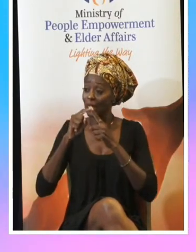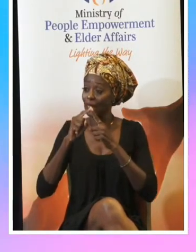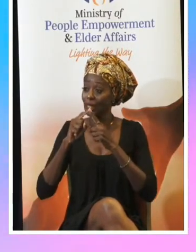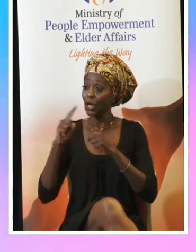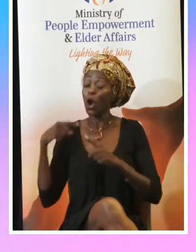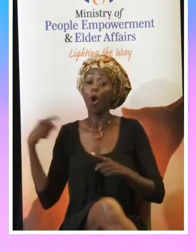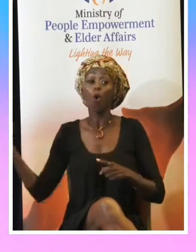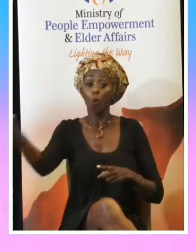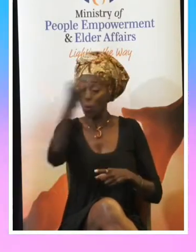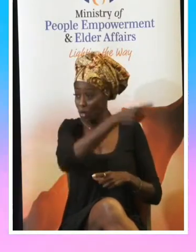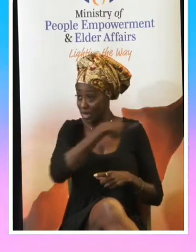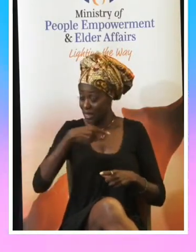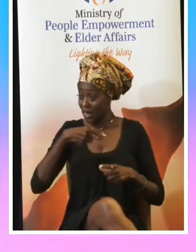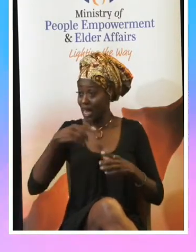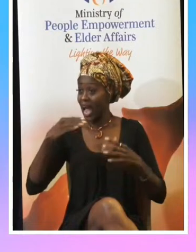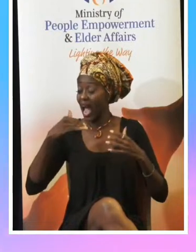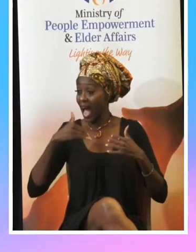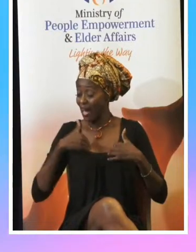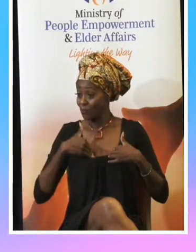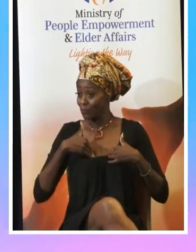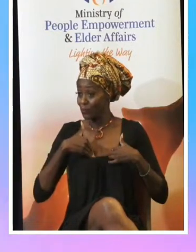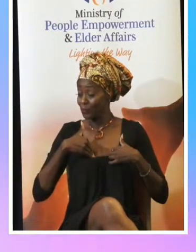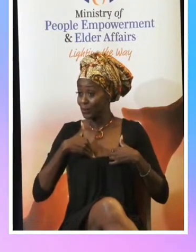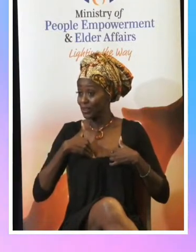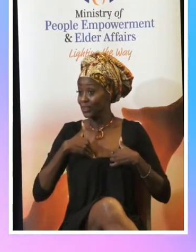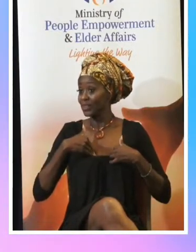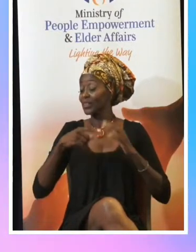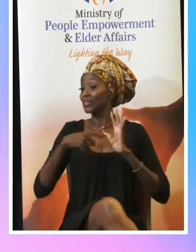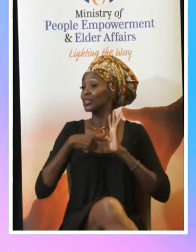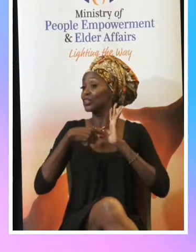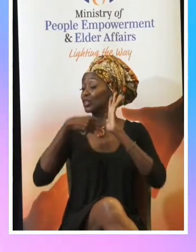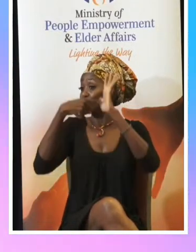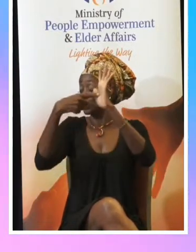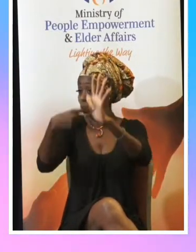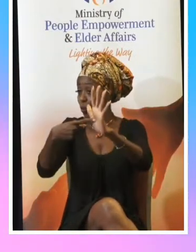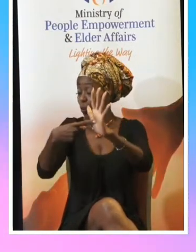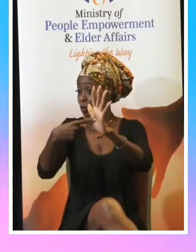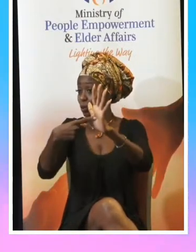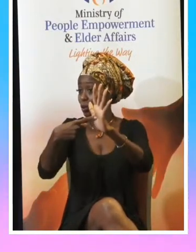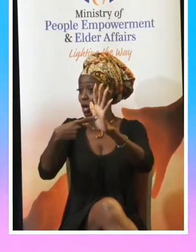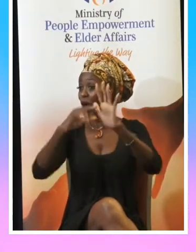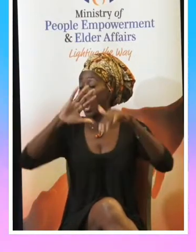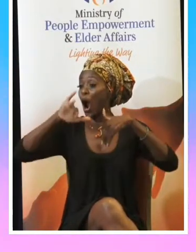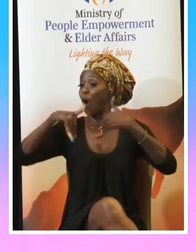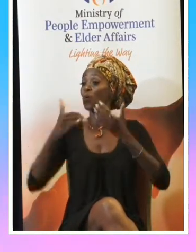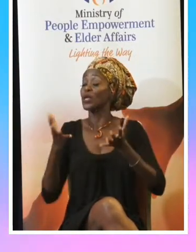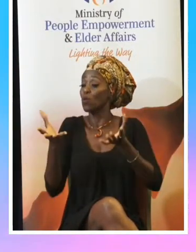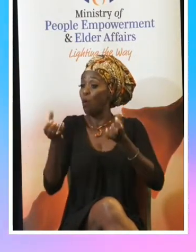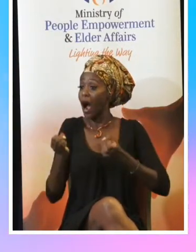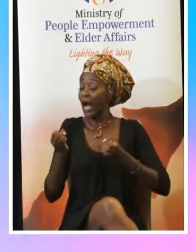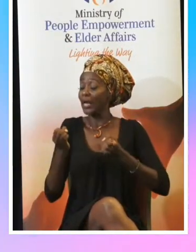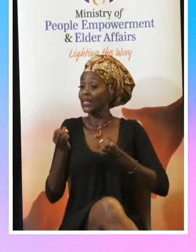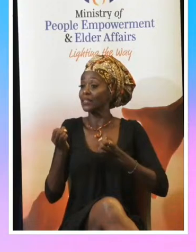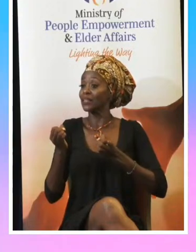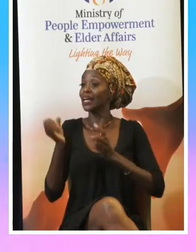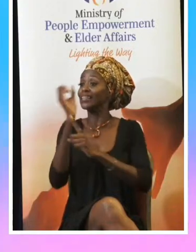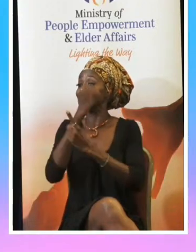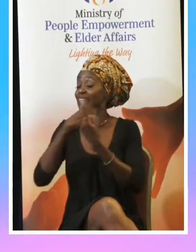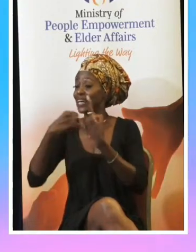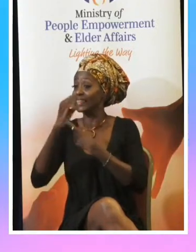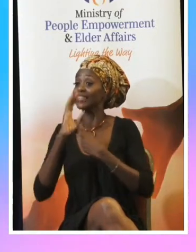model the kind of society and the kind of institutions that we want to create in this society,